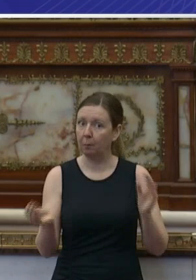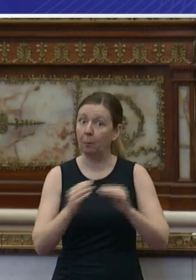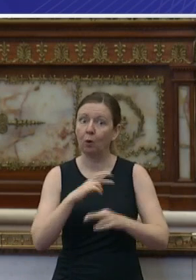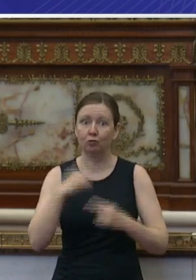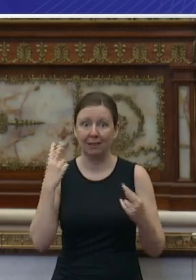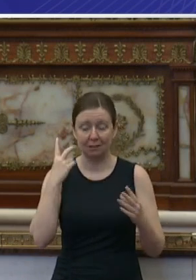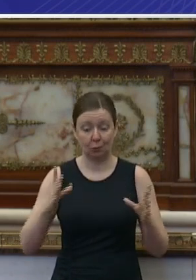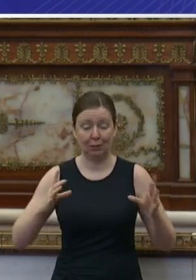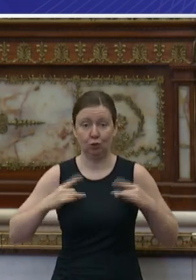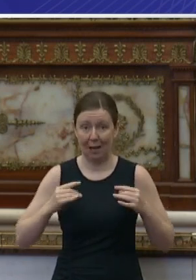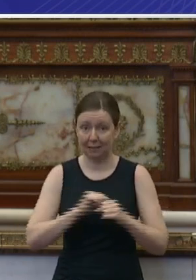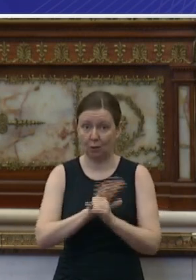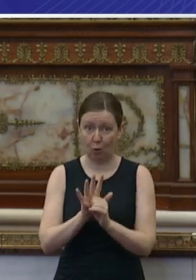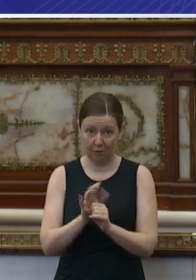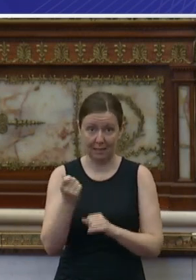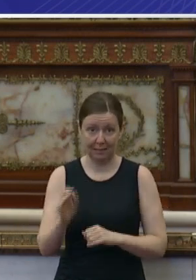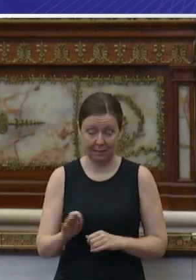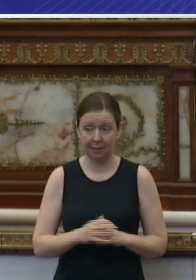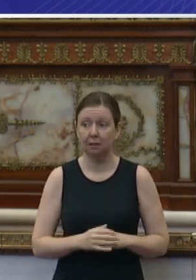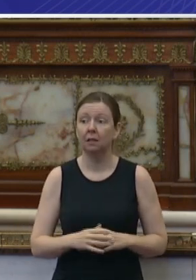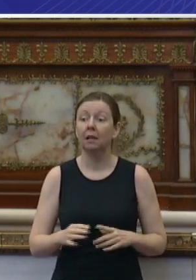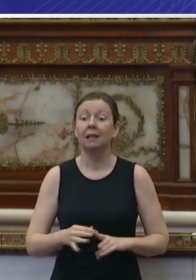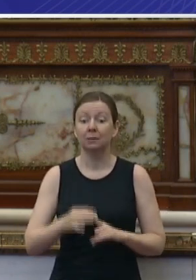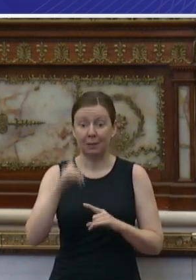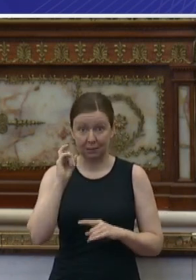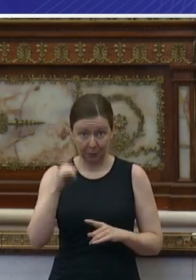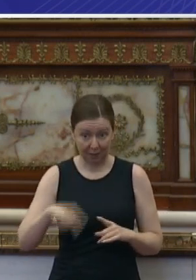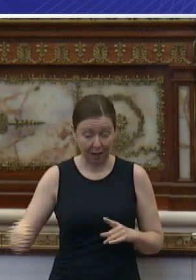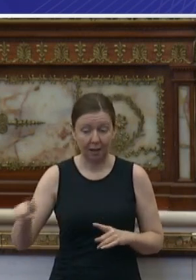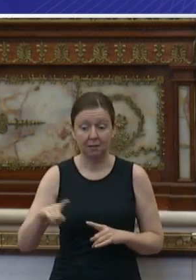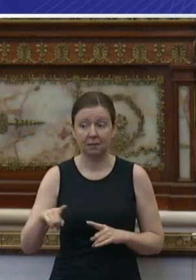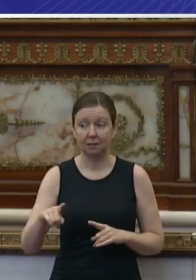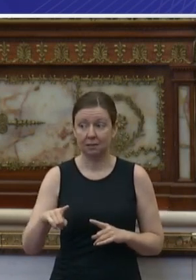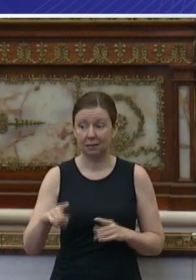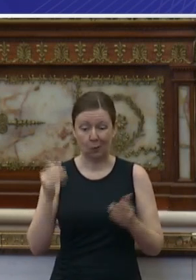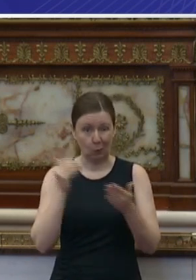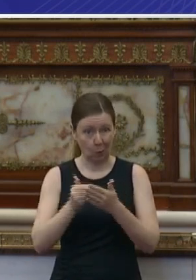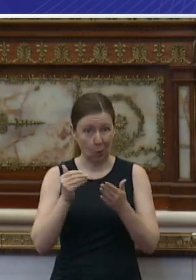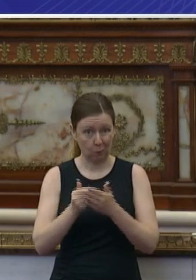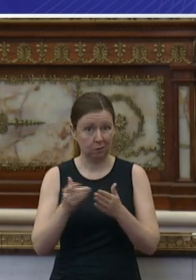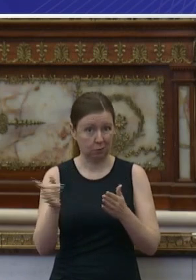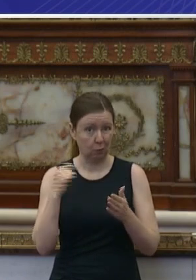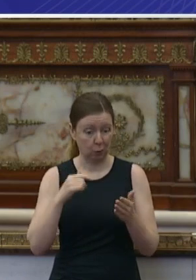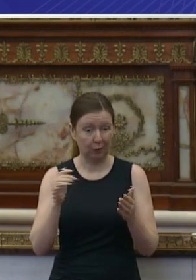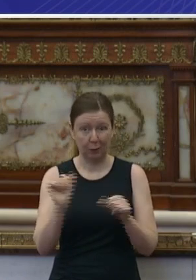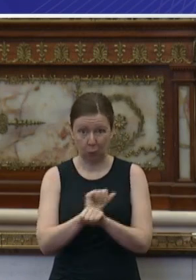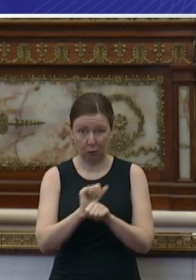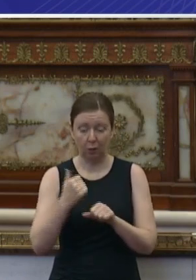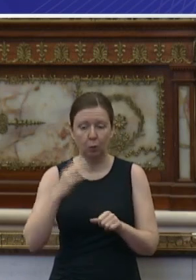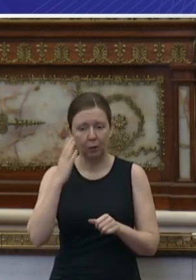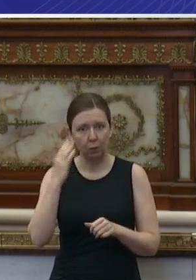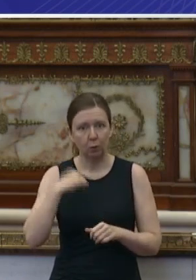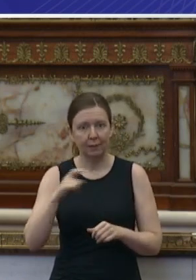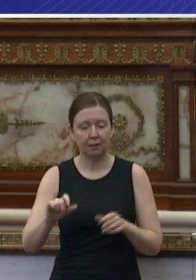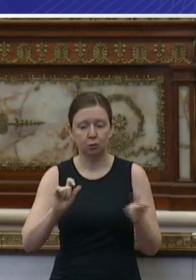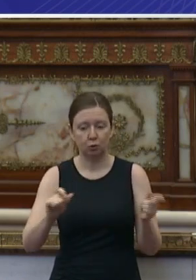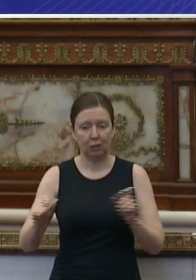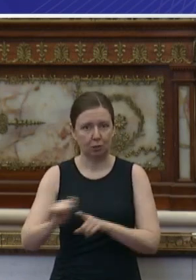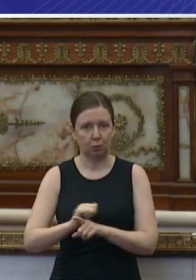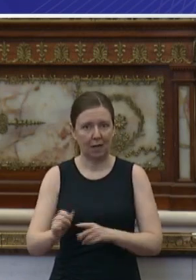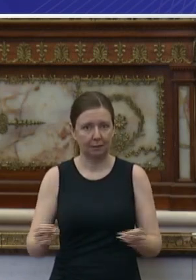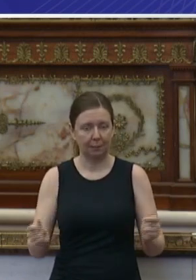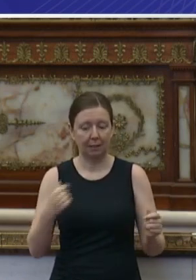for contracting COVID-19, especially considering the close quarters we work in. We knew we had to change our practices